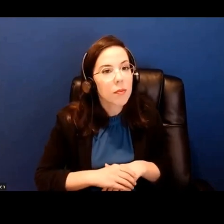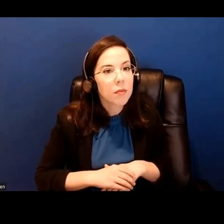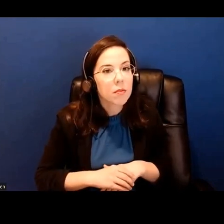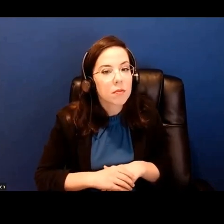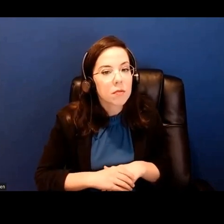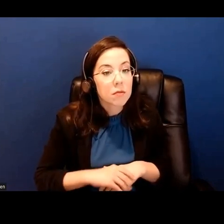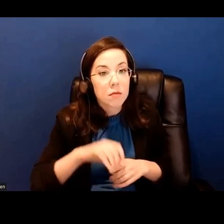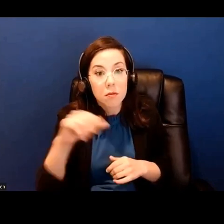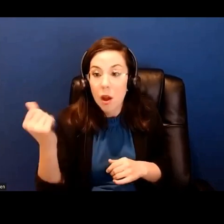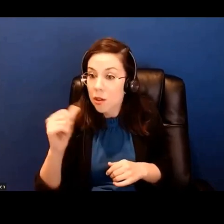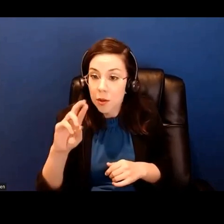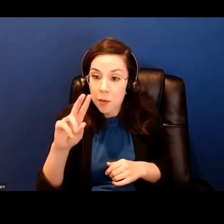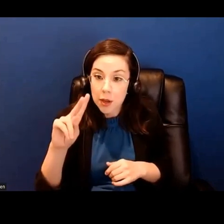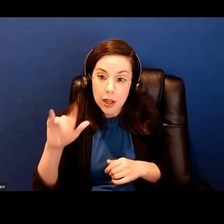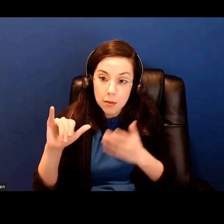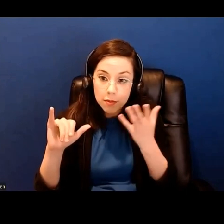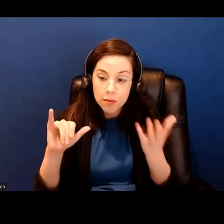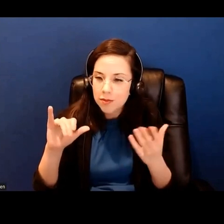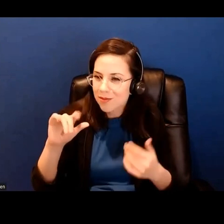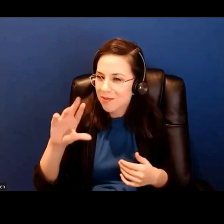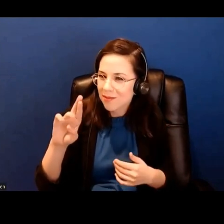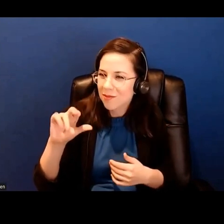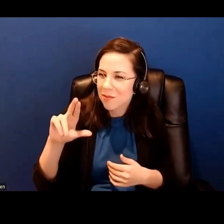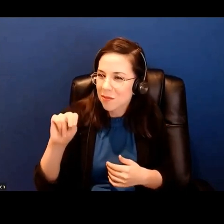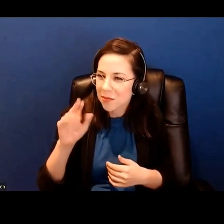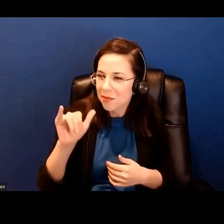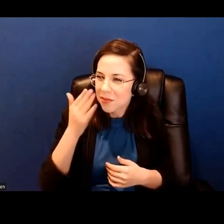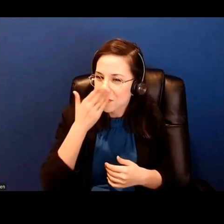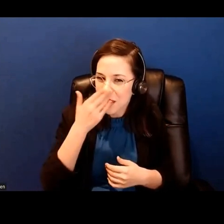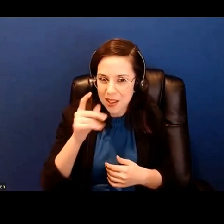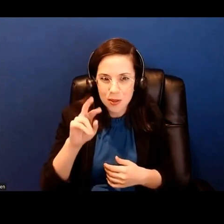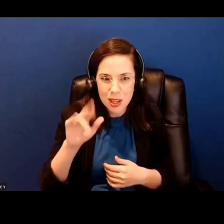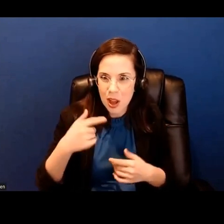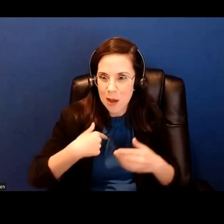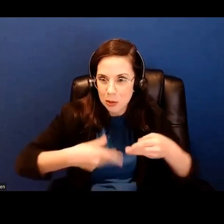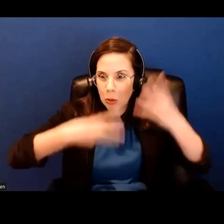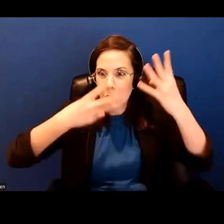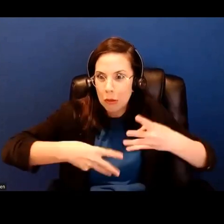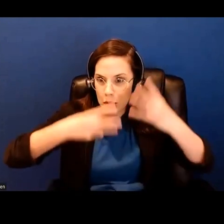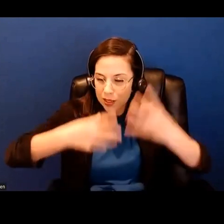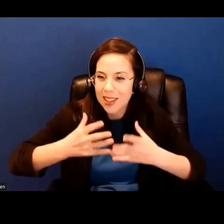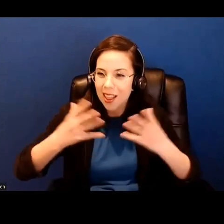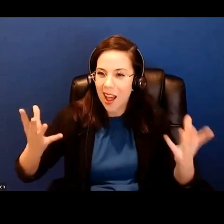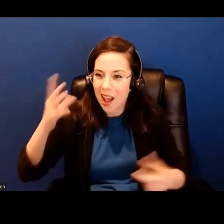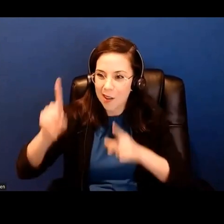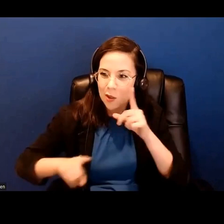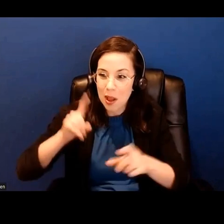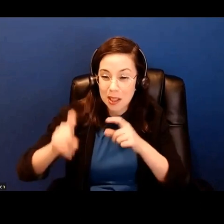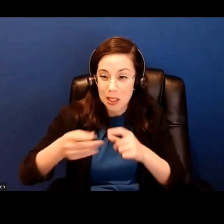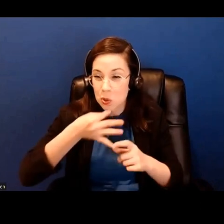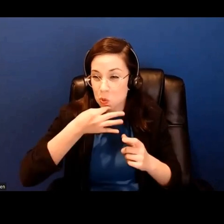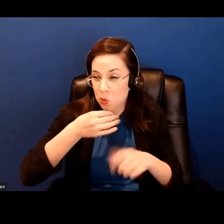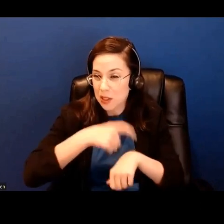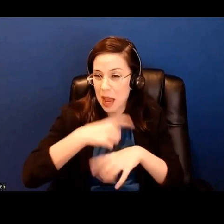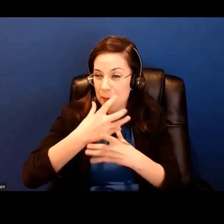Other things, Brittany? Thank you so much for that, Terri. I'm just scrolling through. There's so many questions here. So I think what we're also going to do, because we're almost at